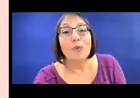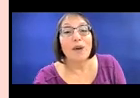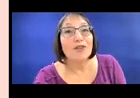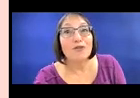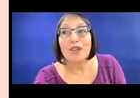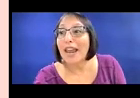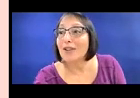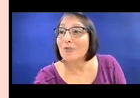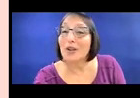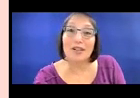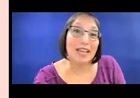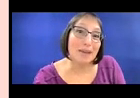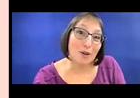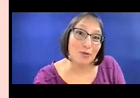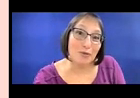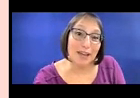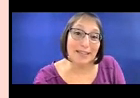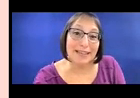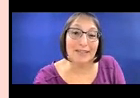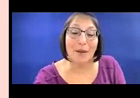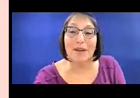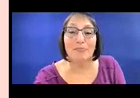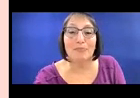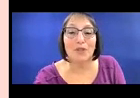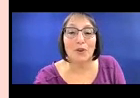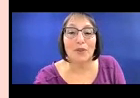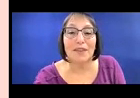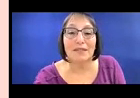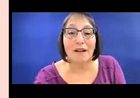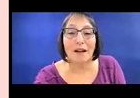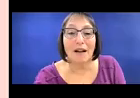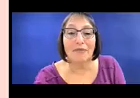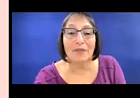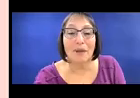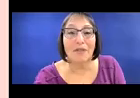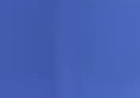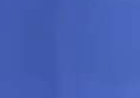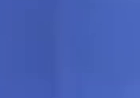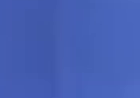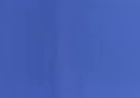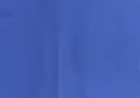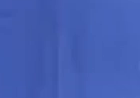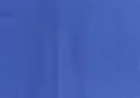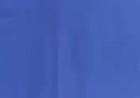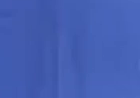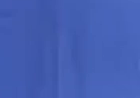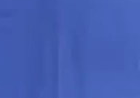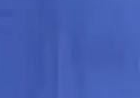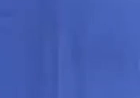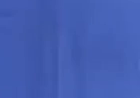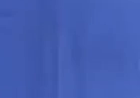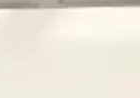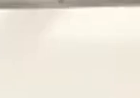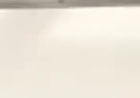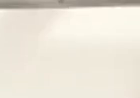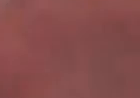What did you change? What did you keep? What did you jettison? So I'm going to turn this off, stop sharing, and have a chance